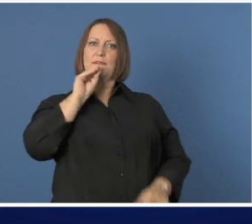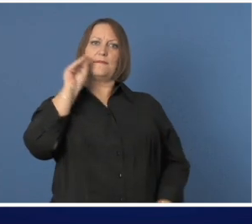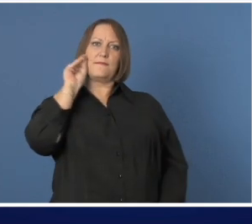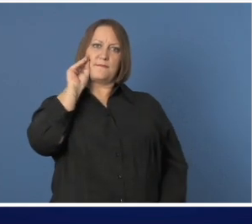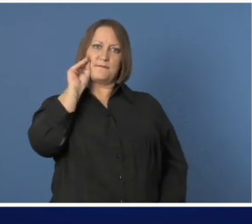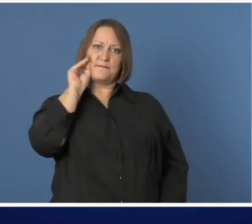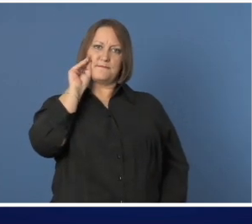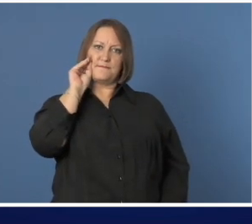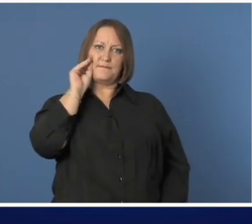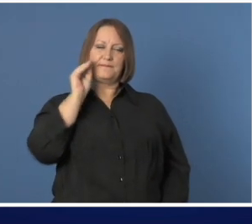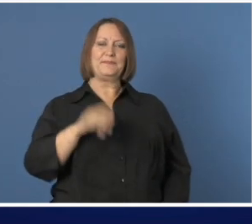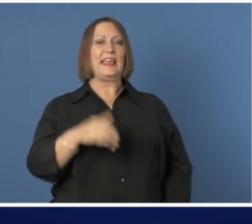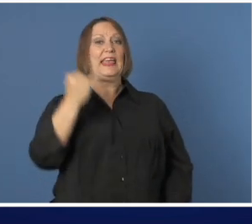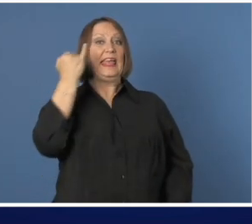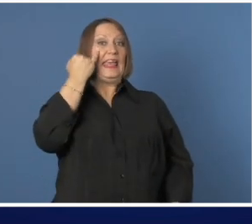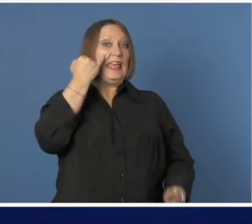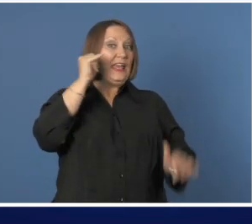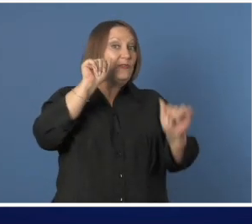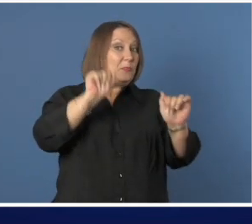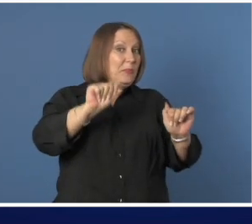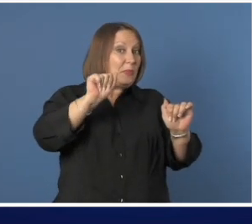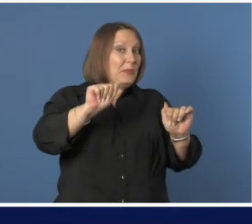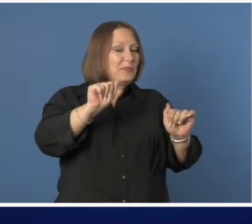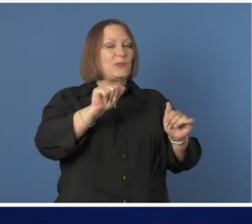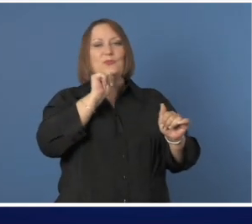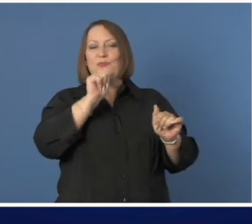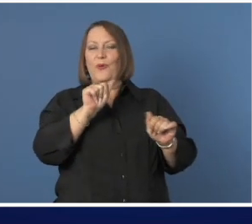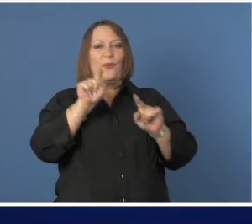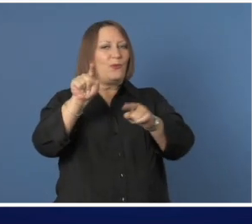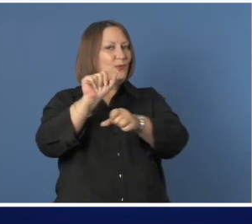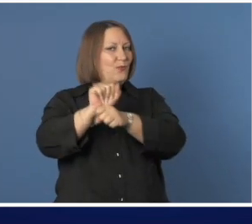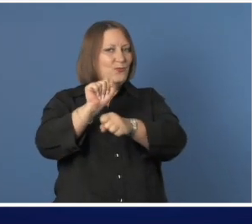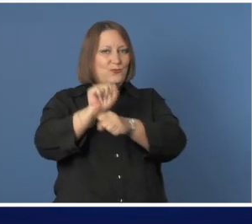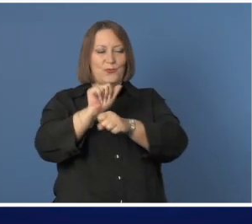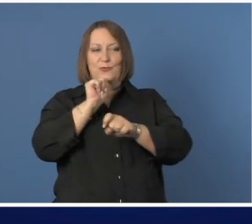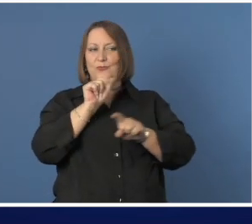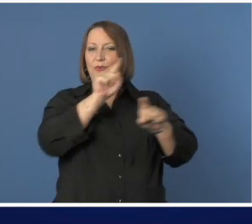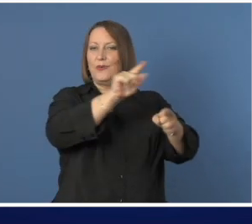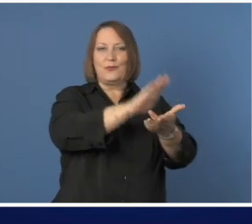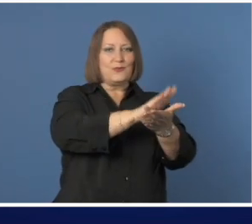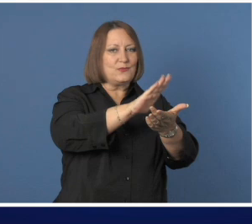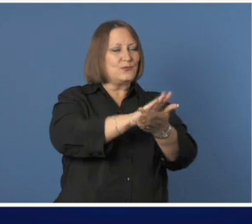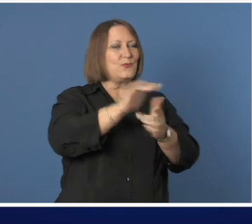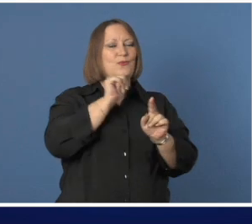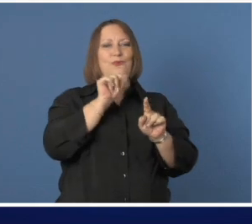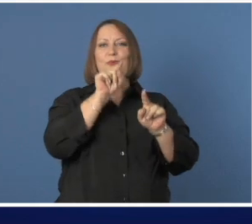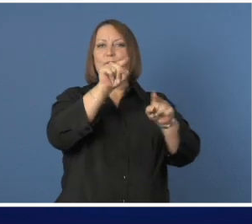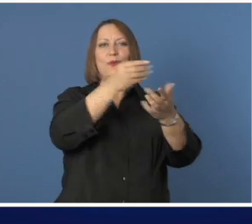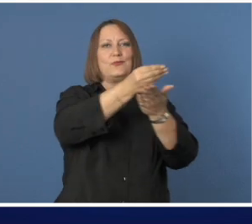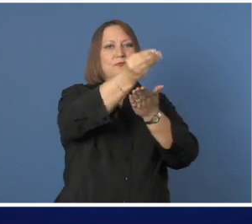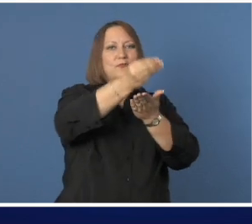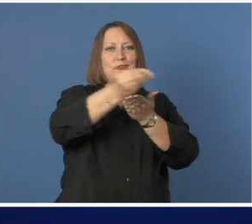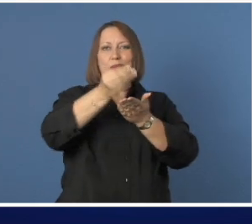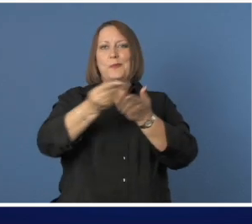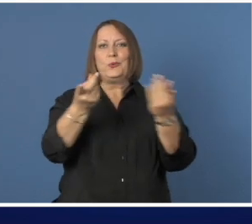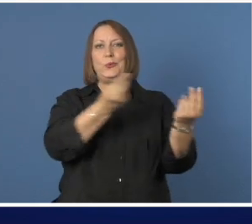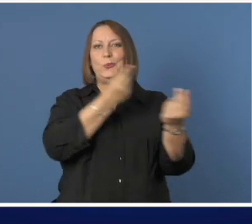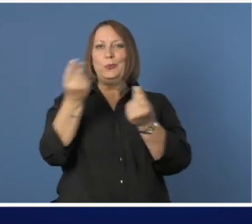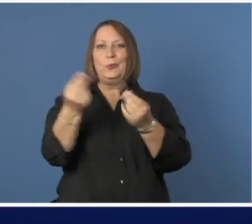if possible stay home from work school and